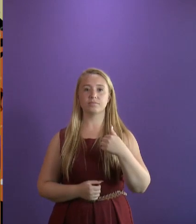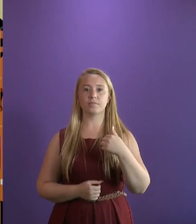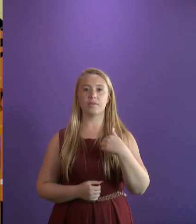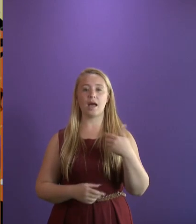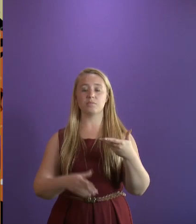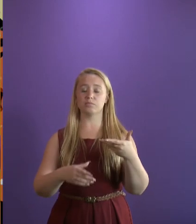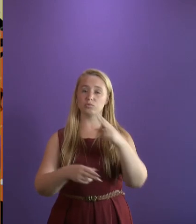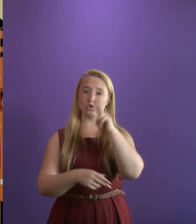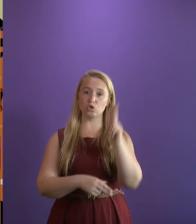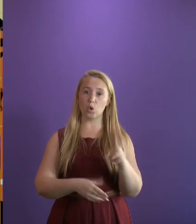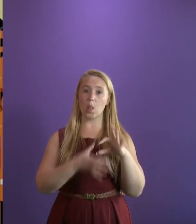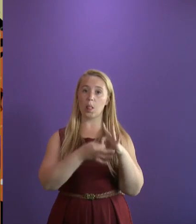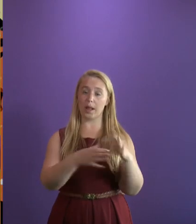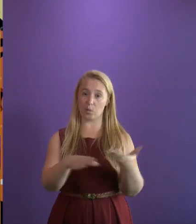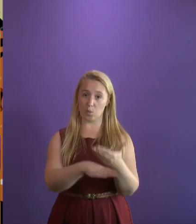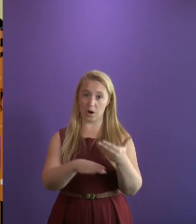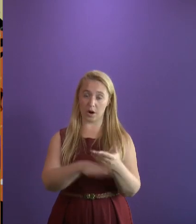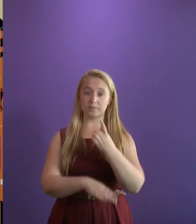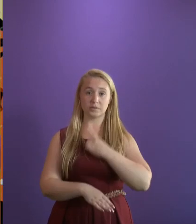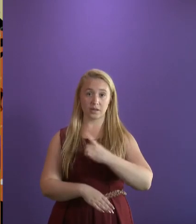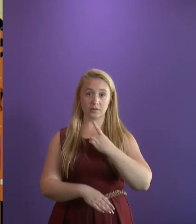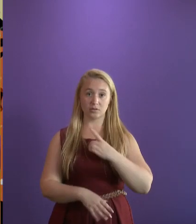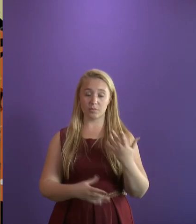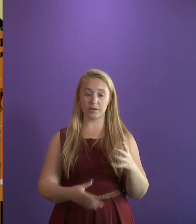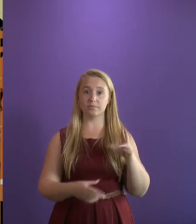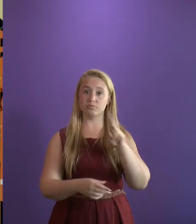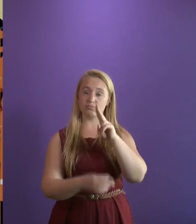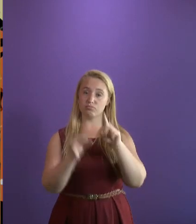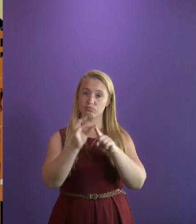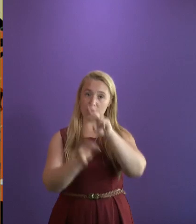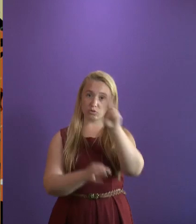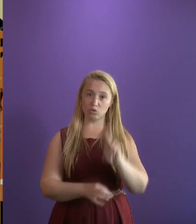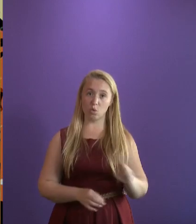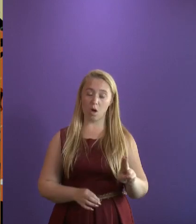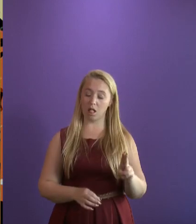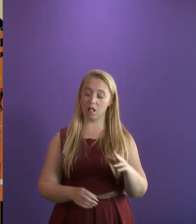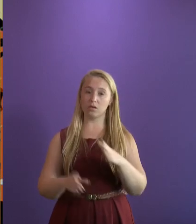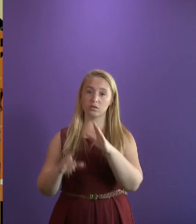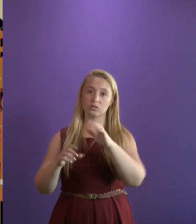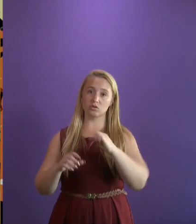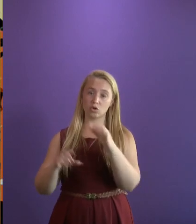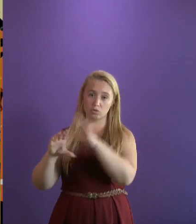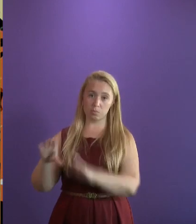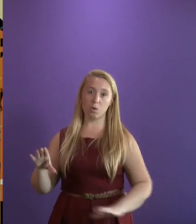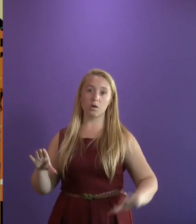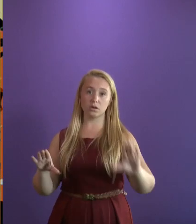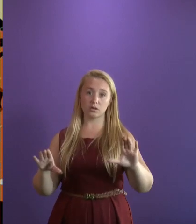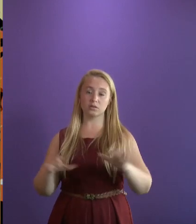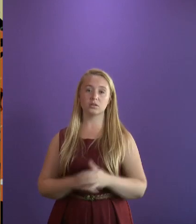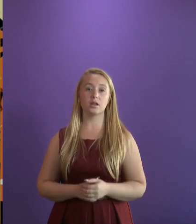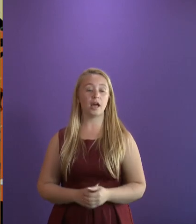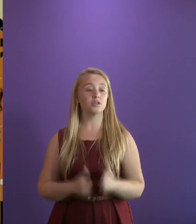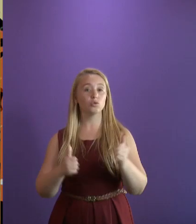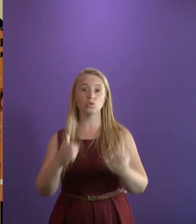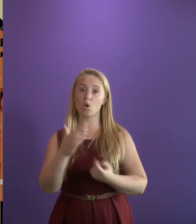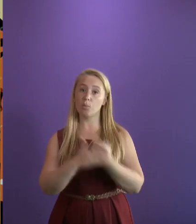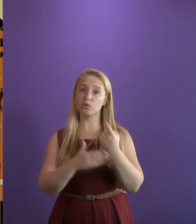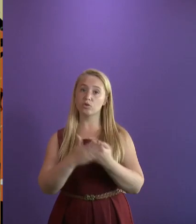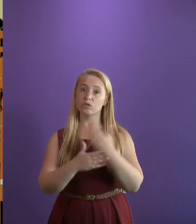worker, so I worked in primary schools right across the Scottish borders. And yeah, it's our chance to give the kids the